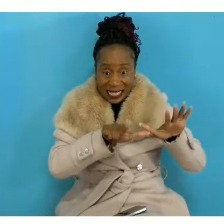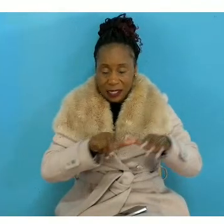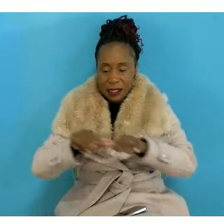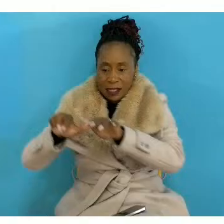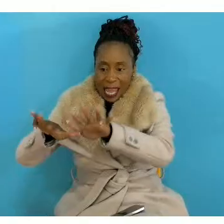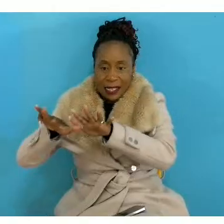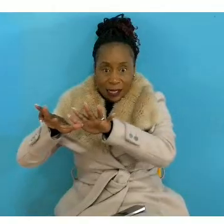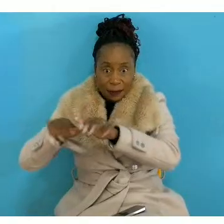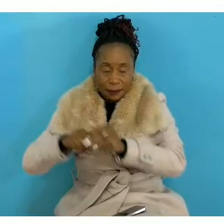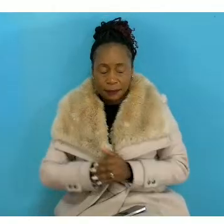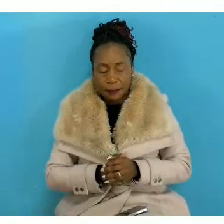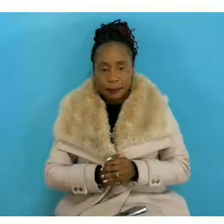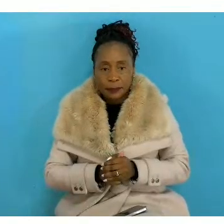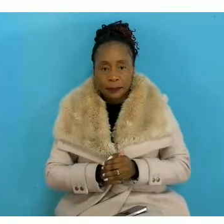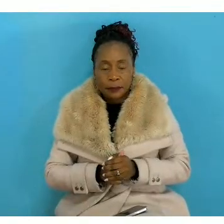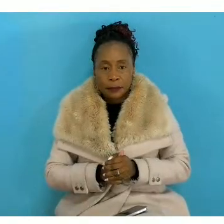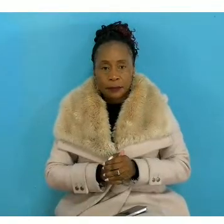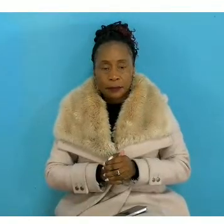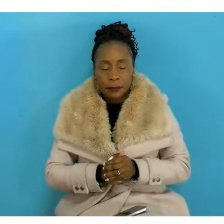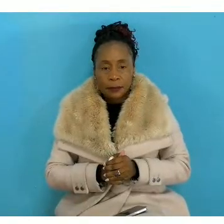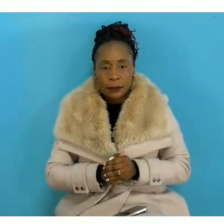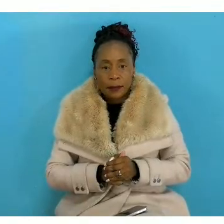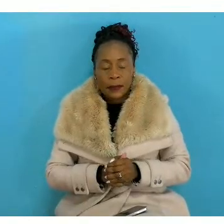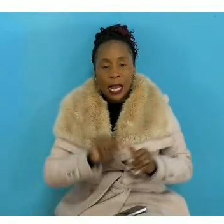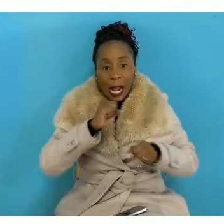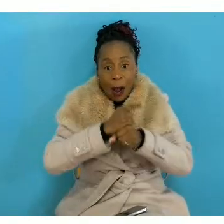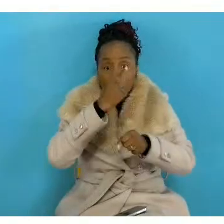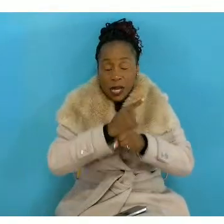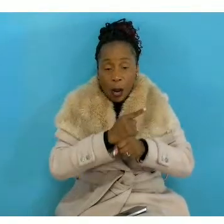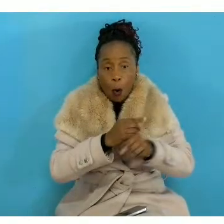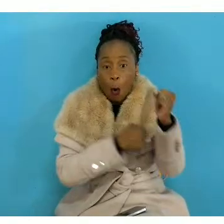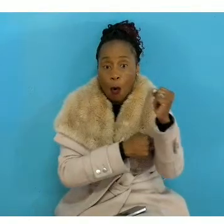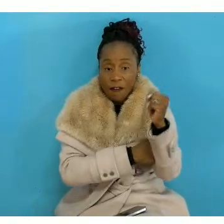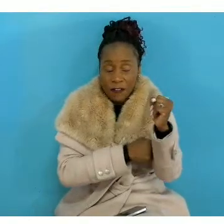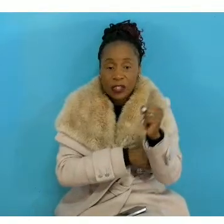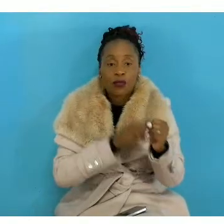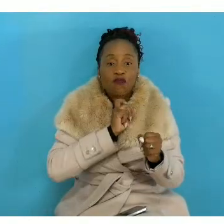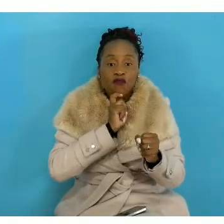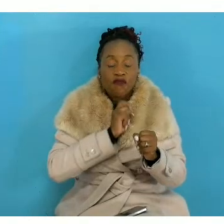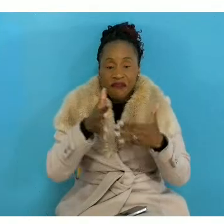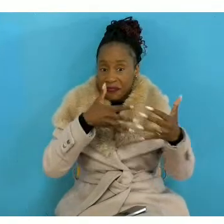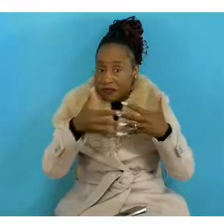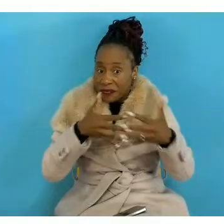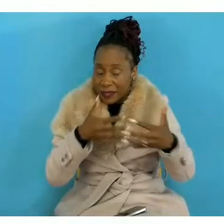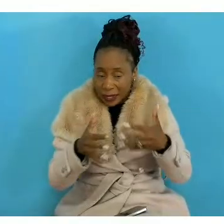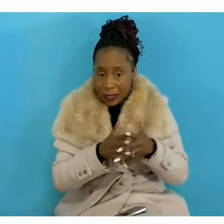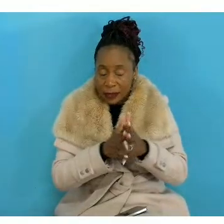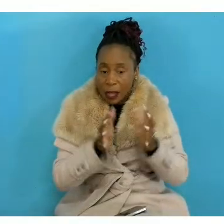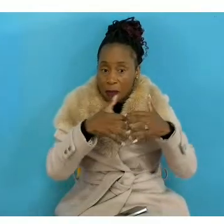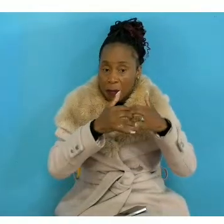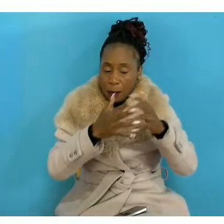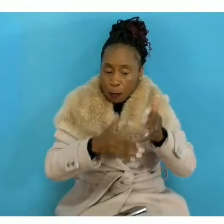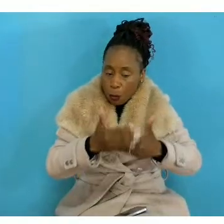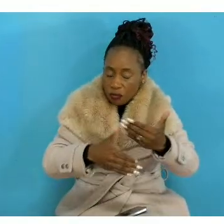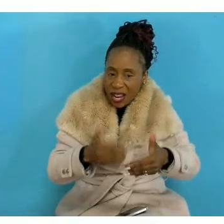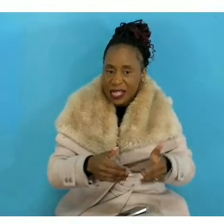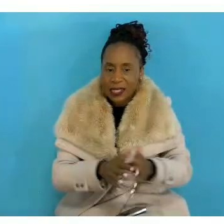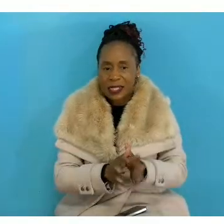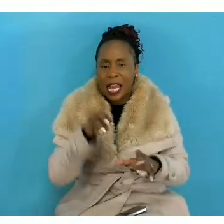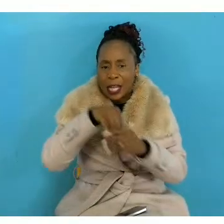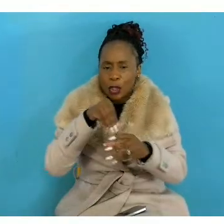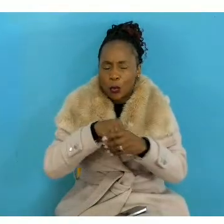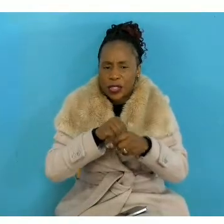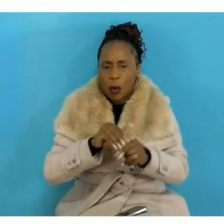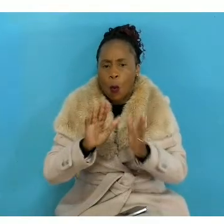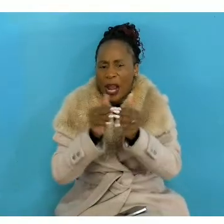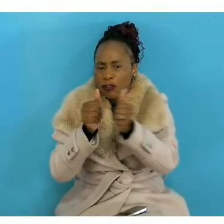So the Gauteng Office of Consumer Affairs has implemented programs including workshops, exhibition,